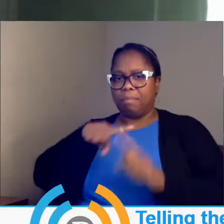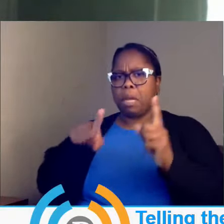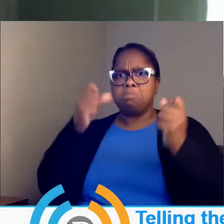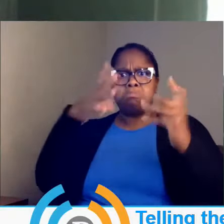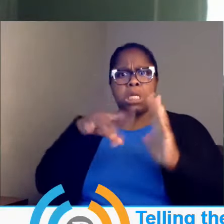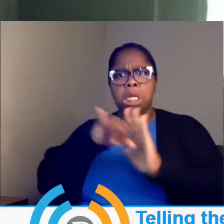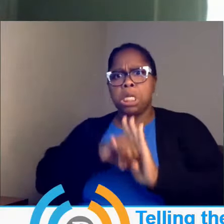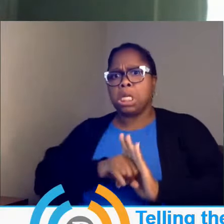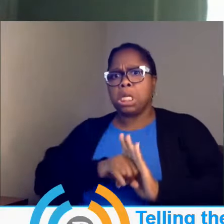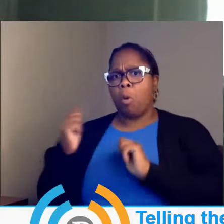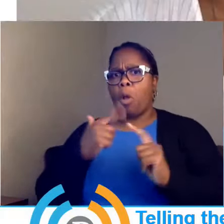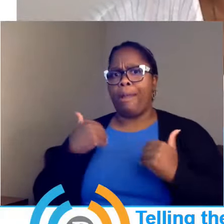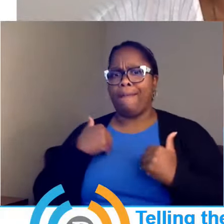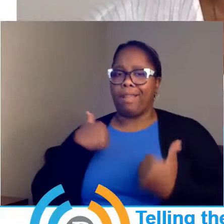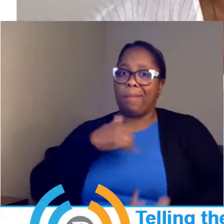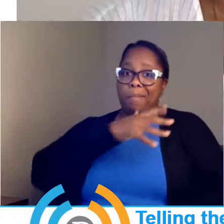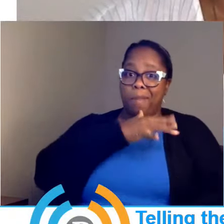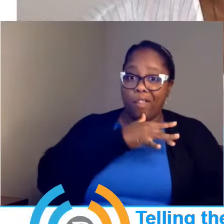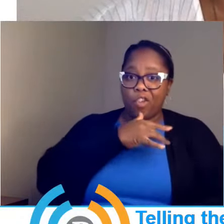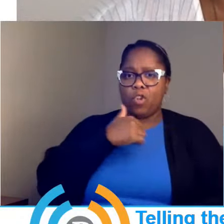this community. So